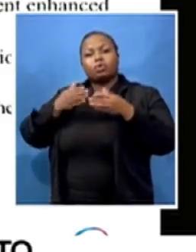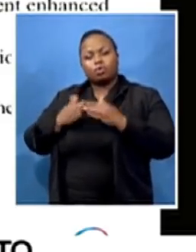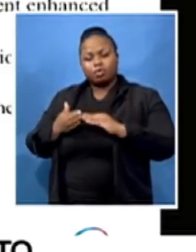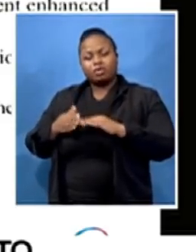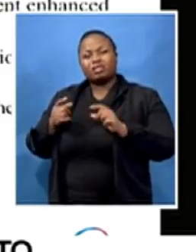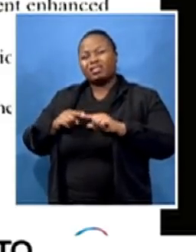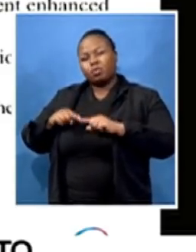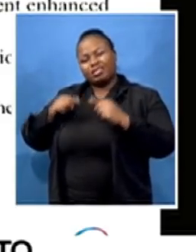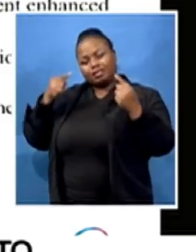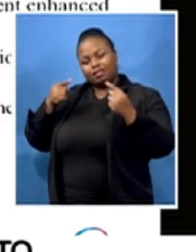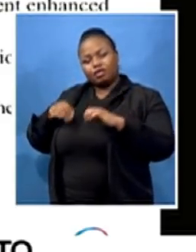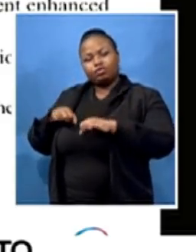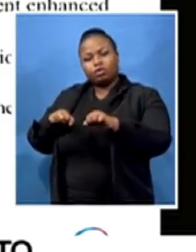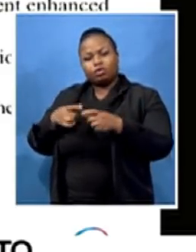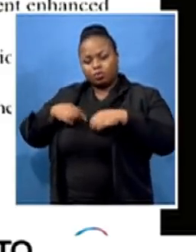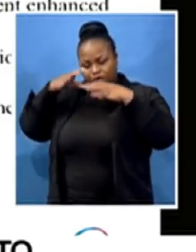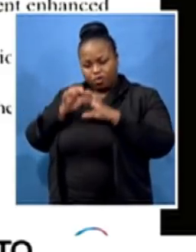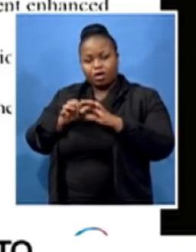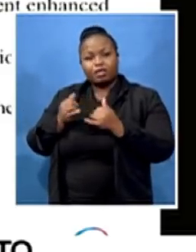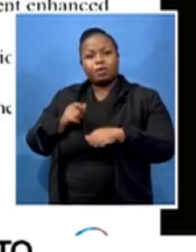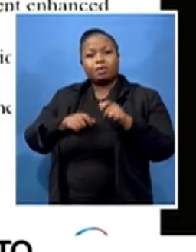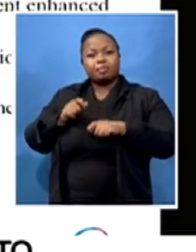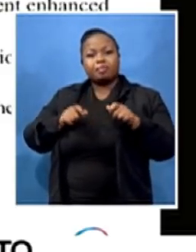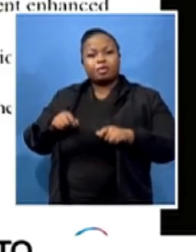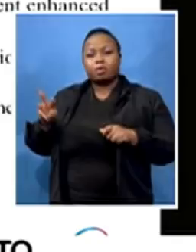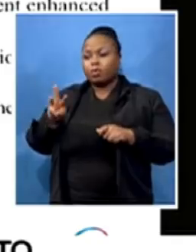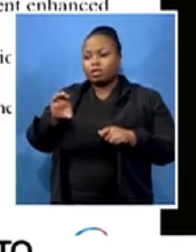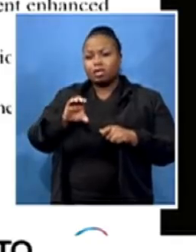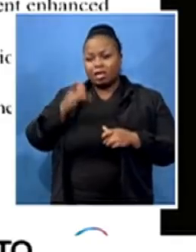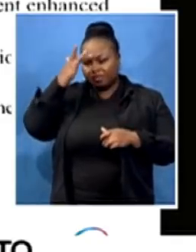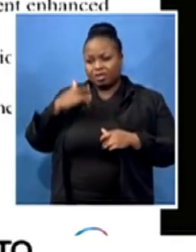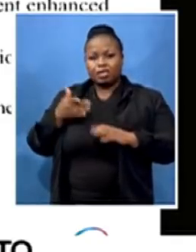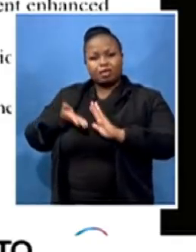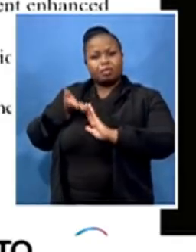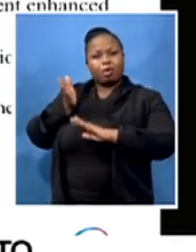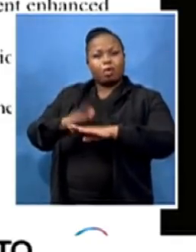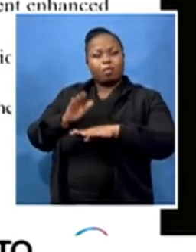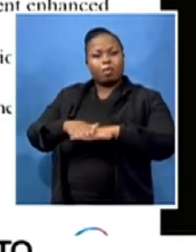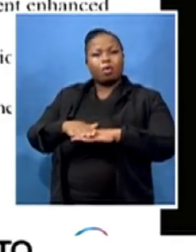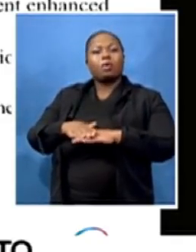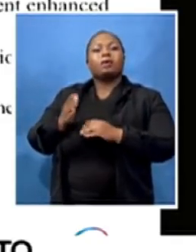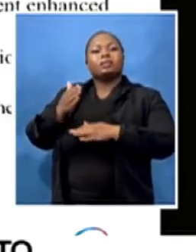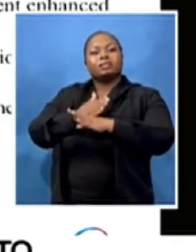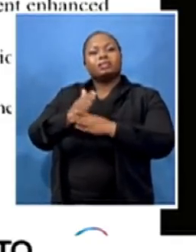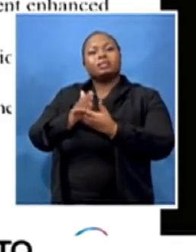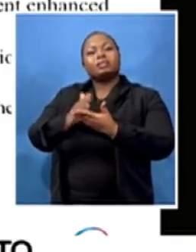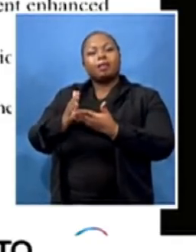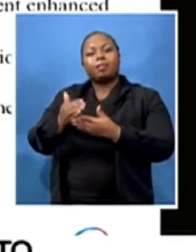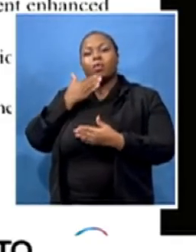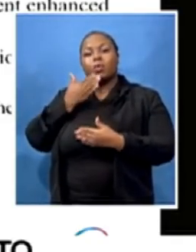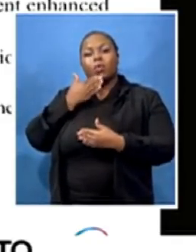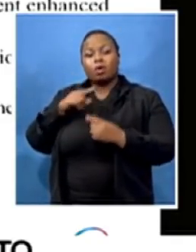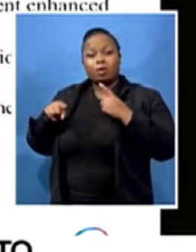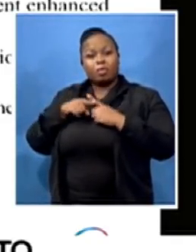that have increased in the Western Cape are people who have grown up, who have become positive, they're infected in clusters,